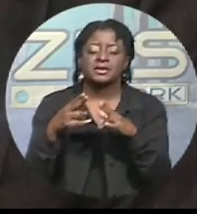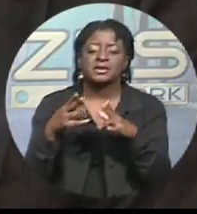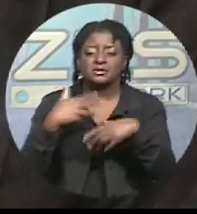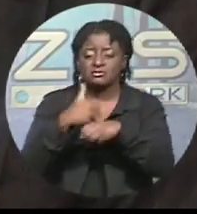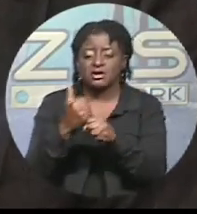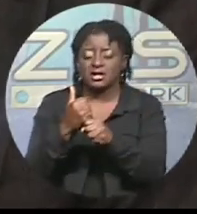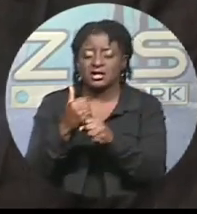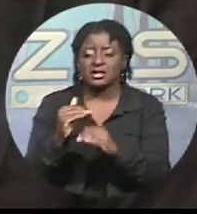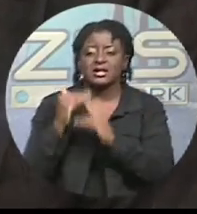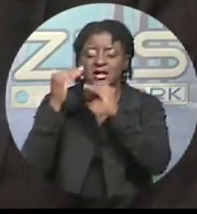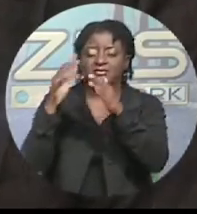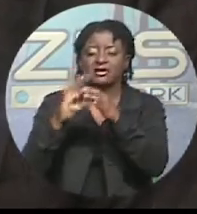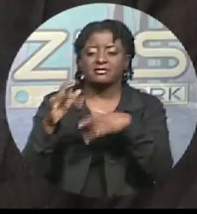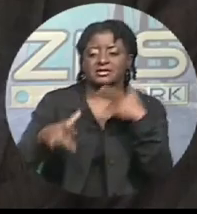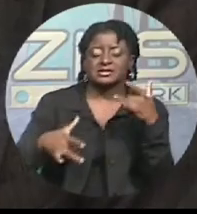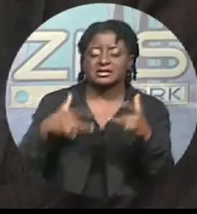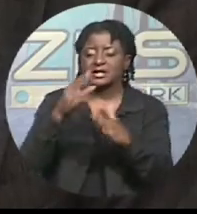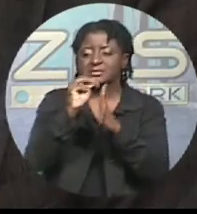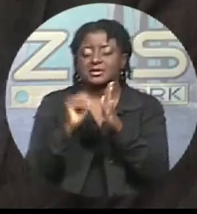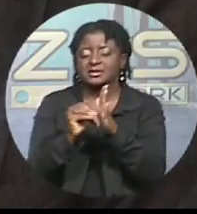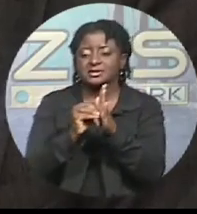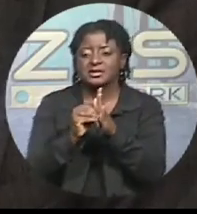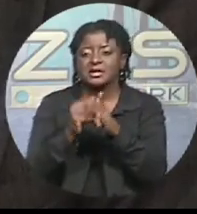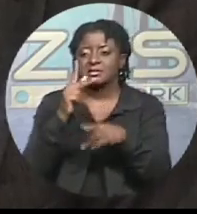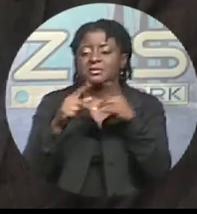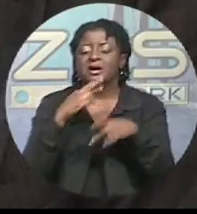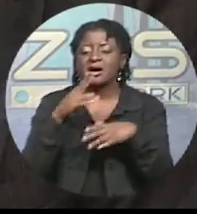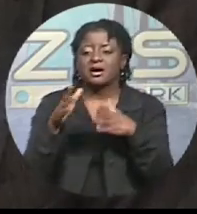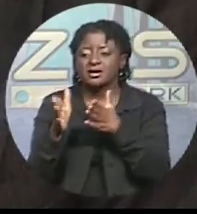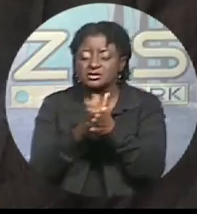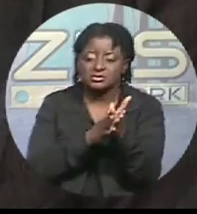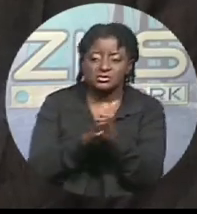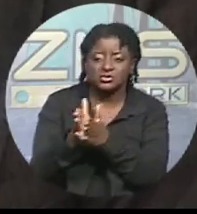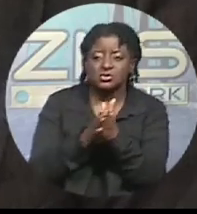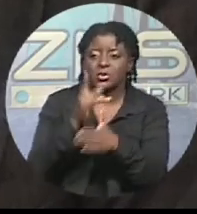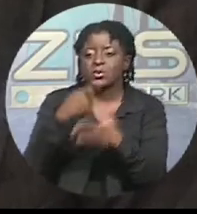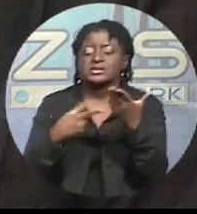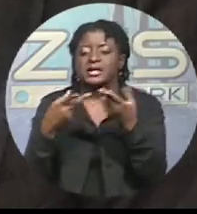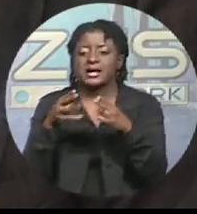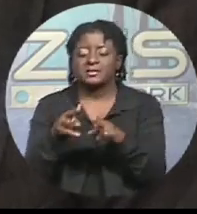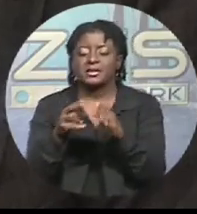excitement where they're like enthused about what's happening and what the possibilities can kind of bring for them.